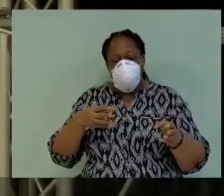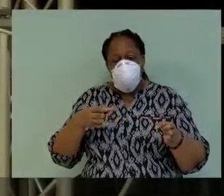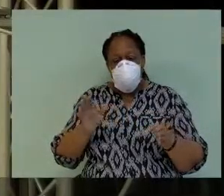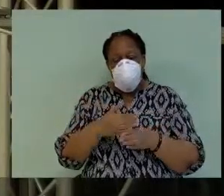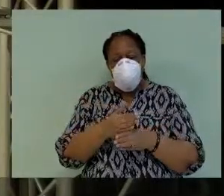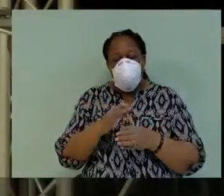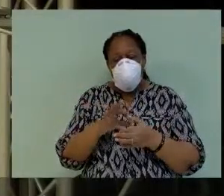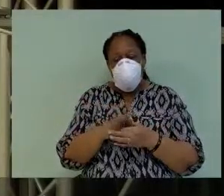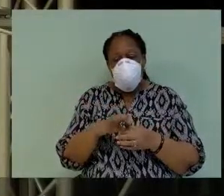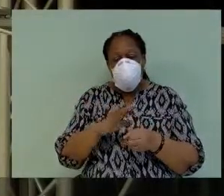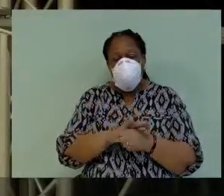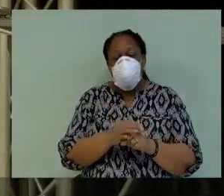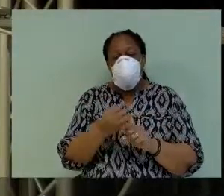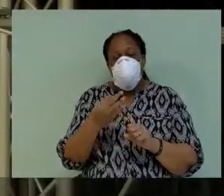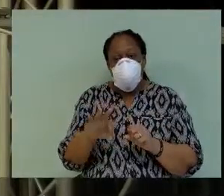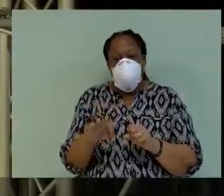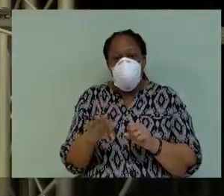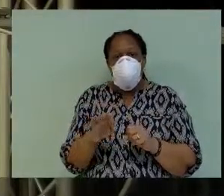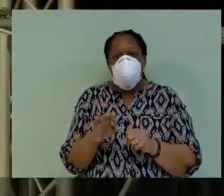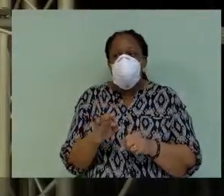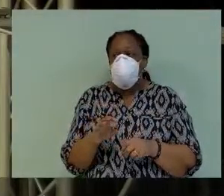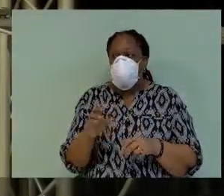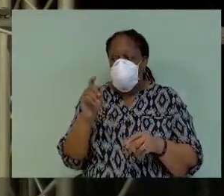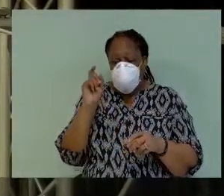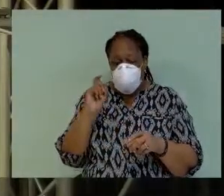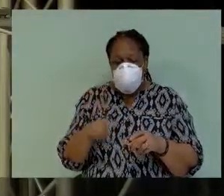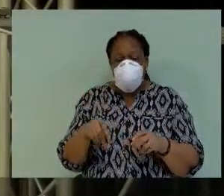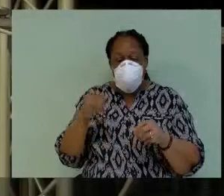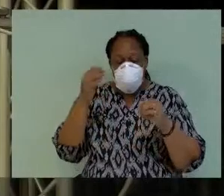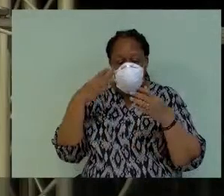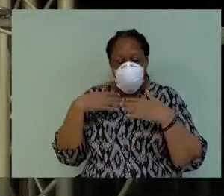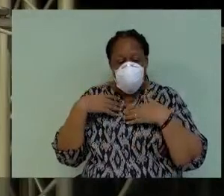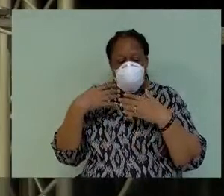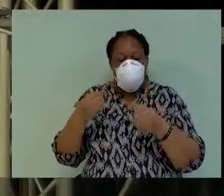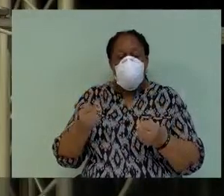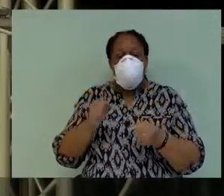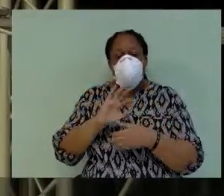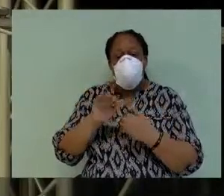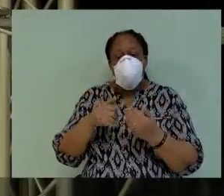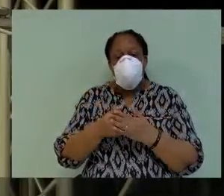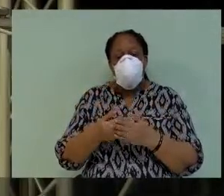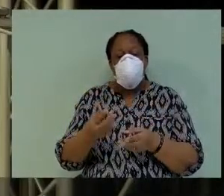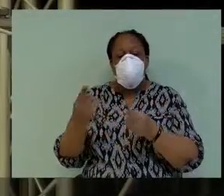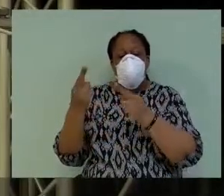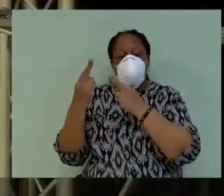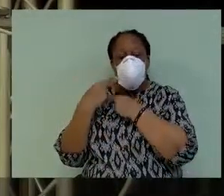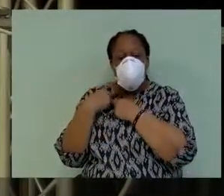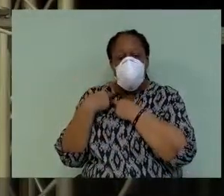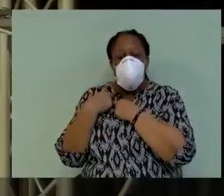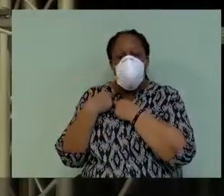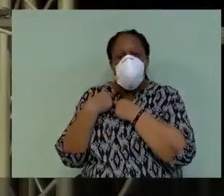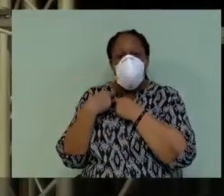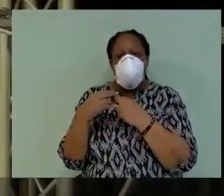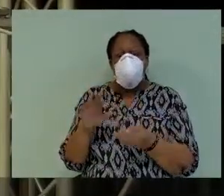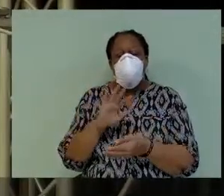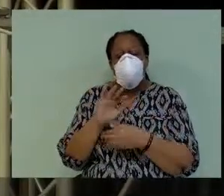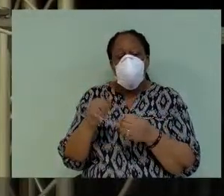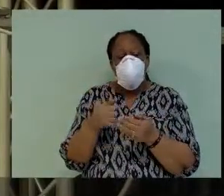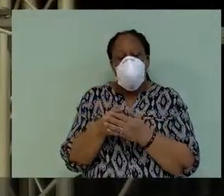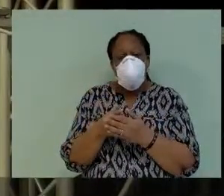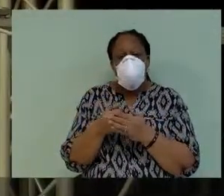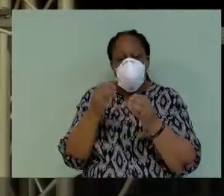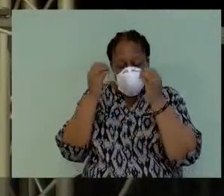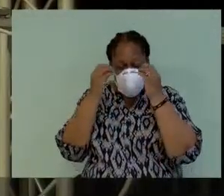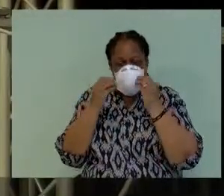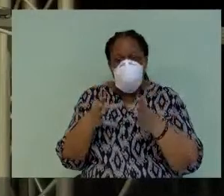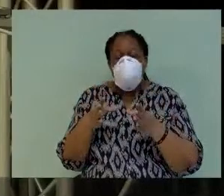Kitts and Nevis continues to be our individual and collective responsibility. These national statistics,